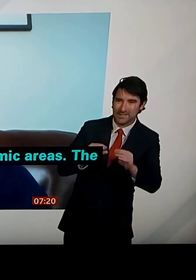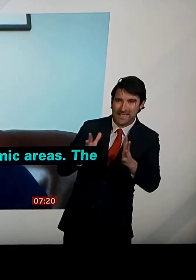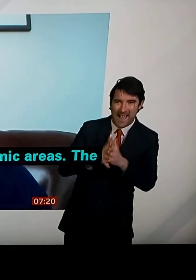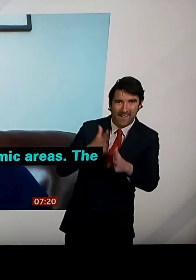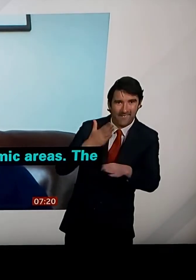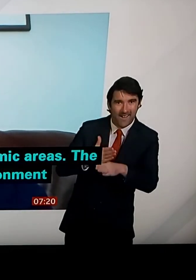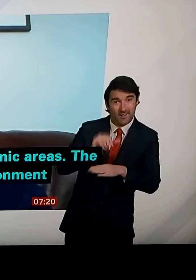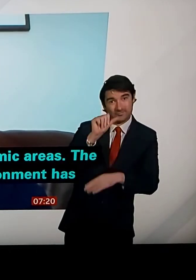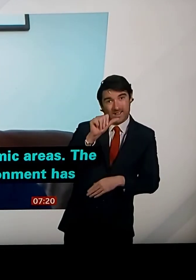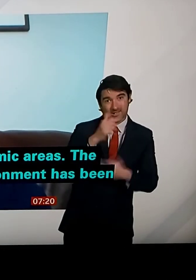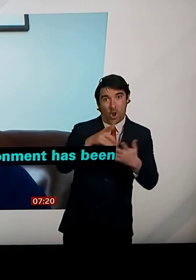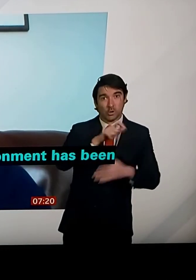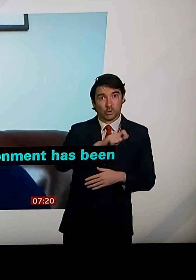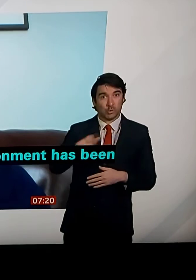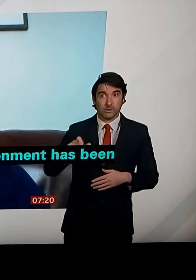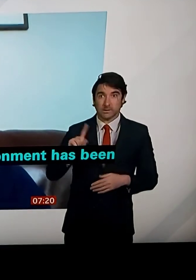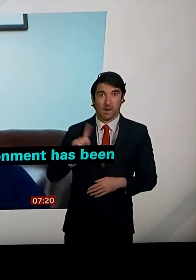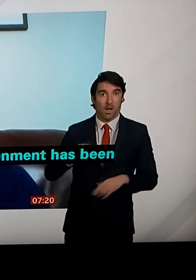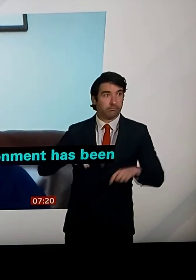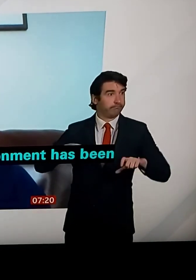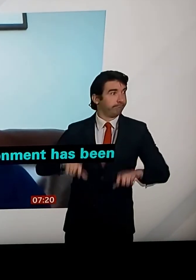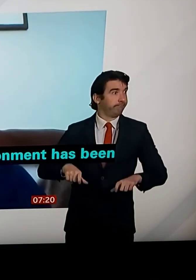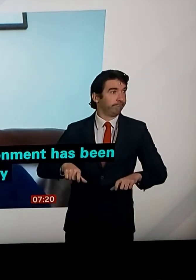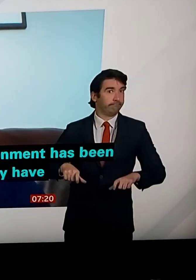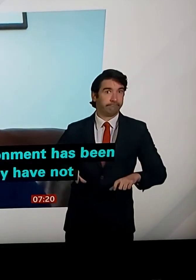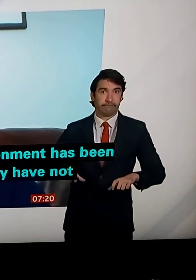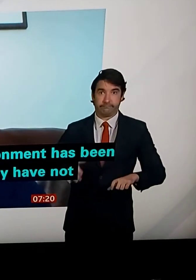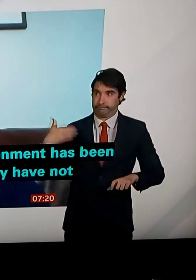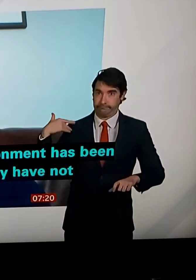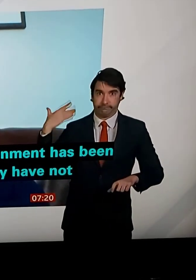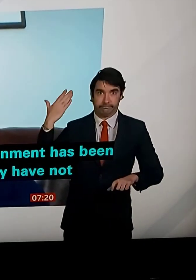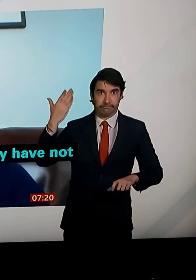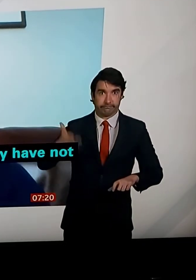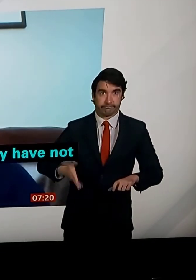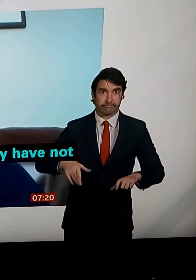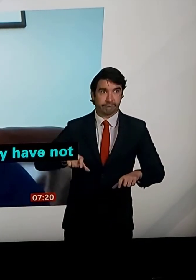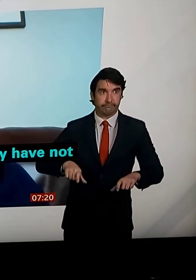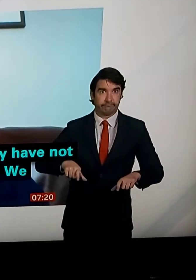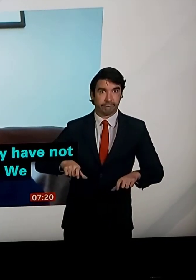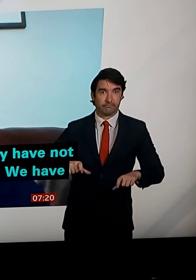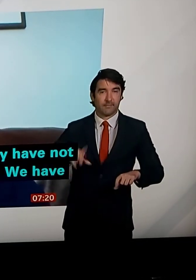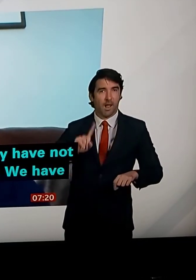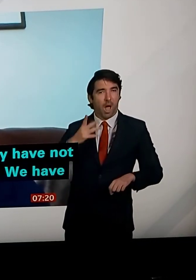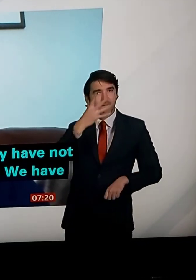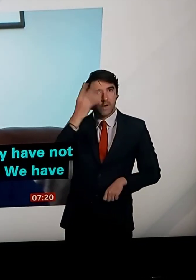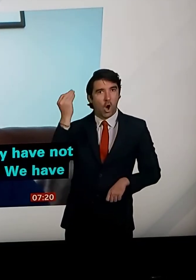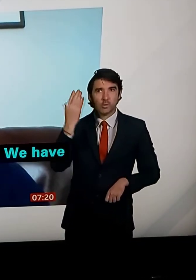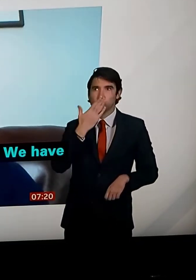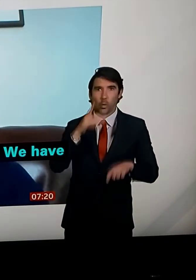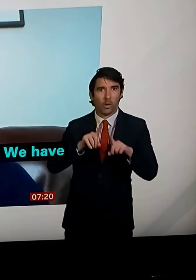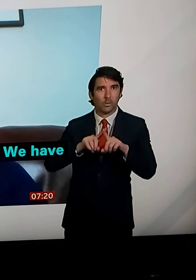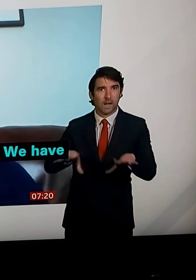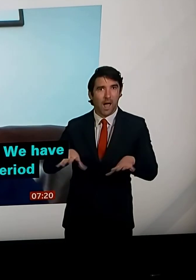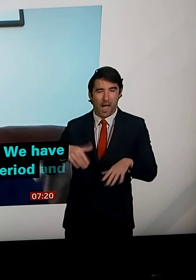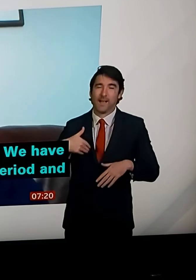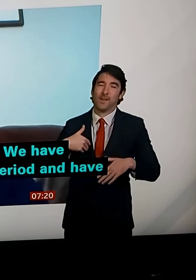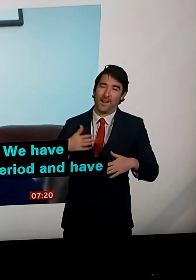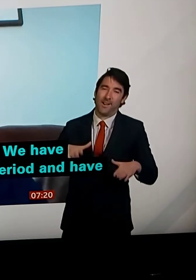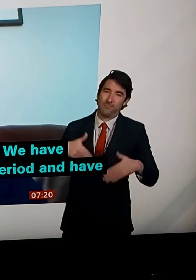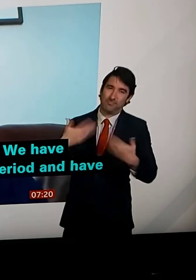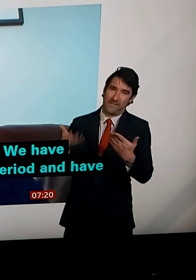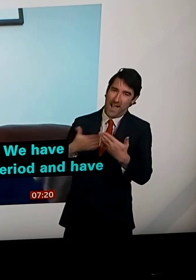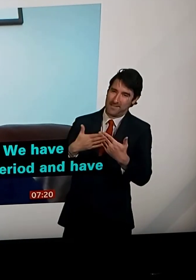classroom. We've extended our welcome period and we're delivering a series of faculty essential and social activities during this period to help